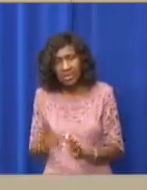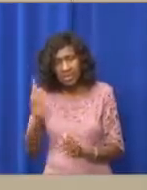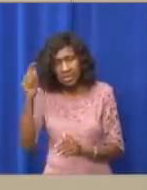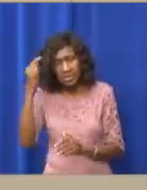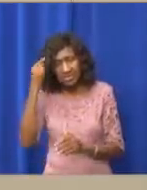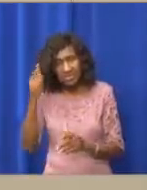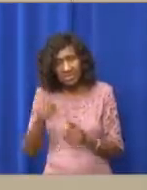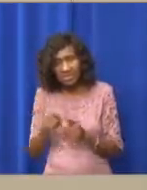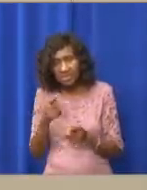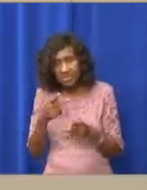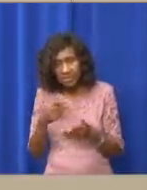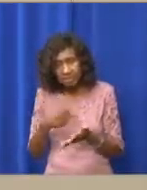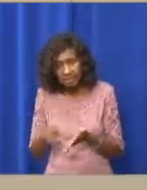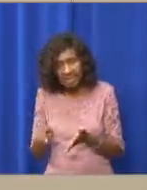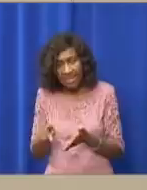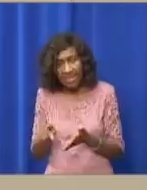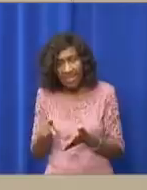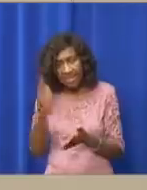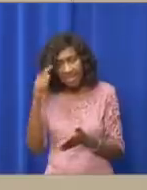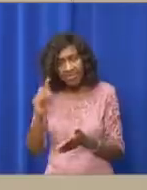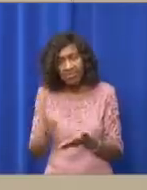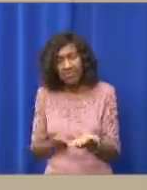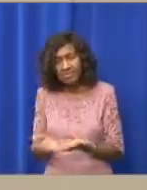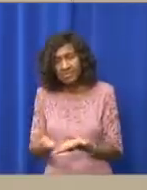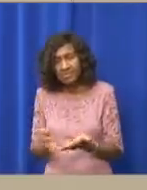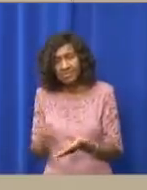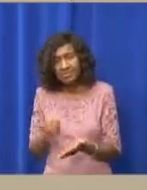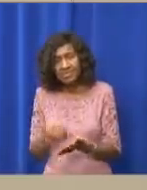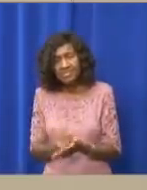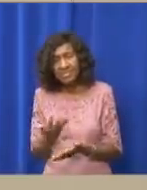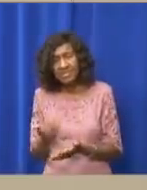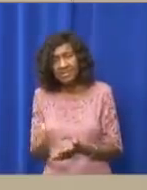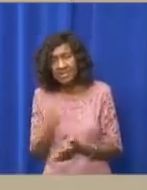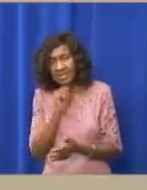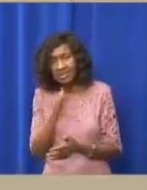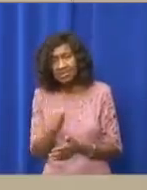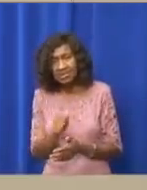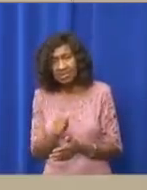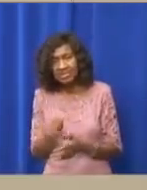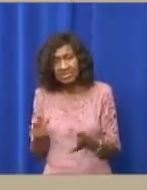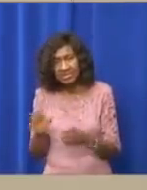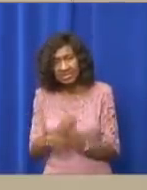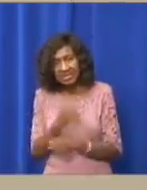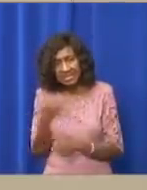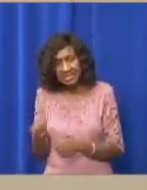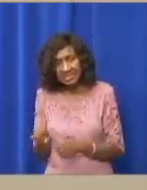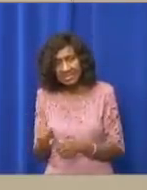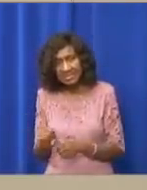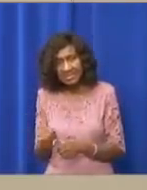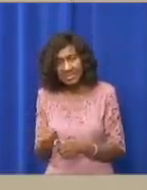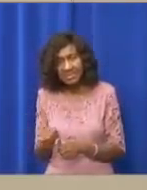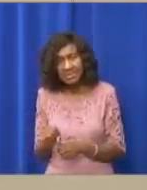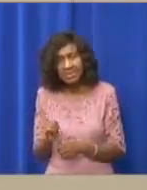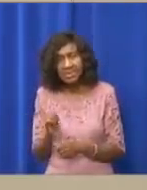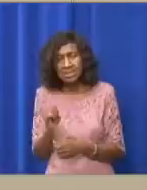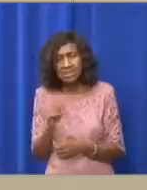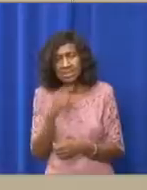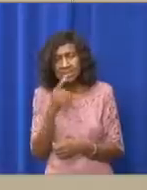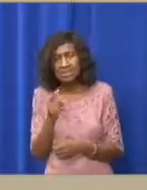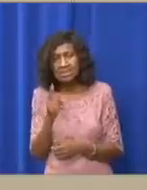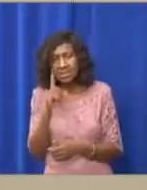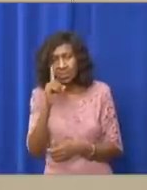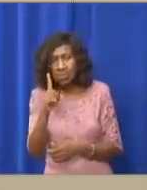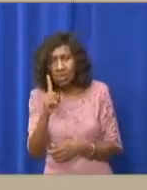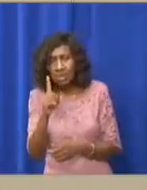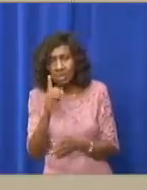receiving. And no services, or very limited services, I put it that way, because some of or at least one of the